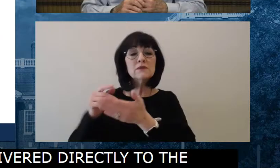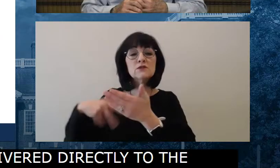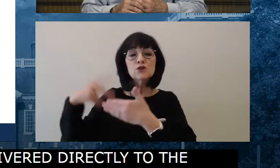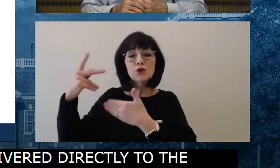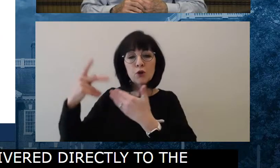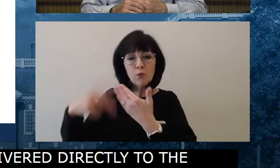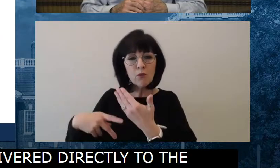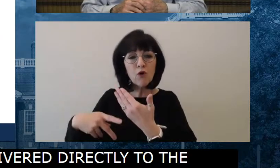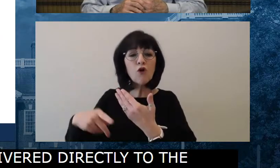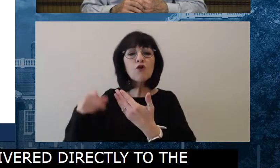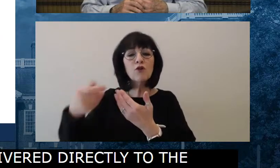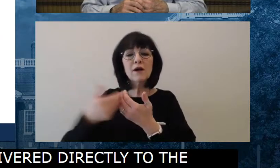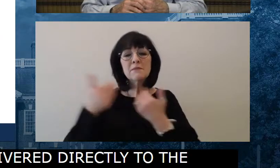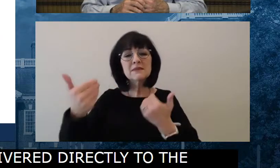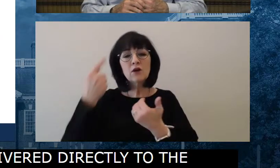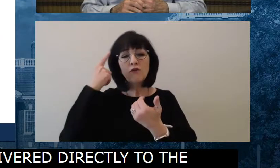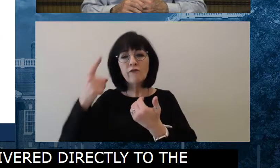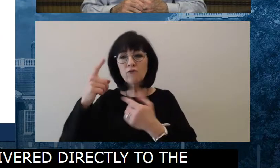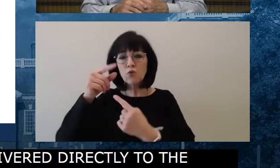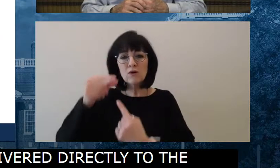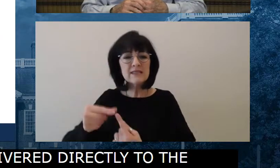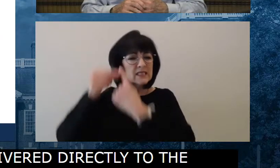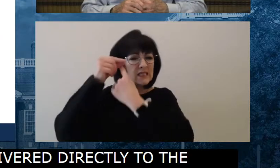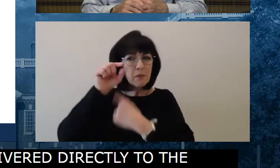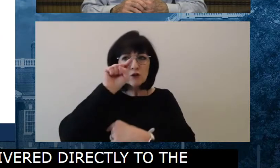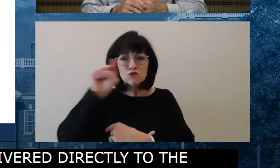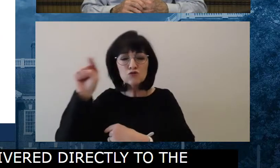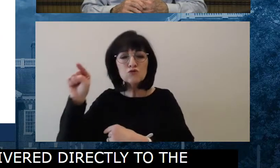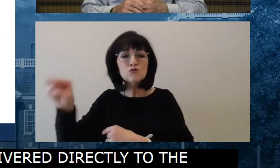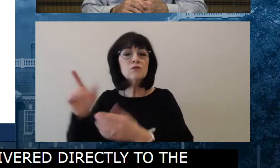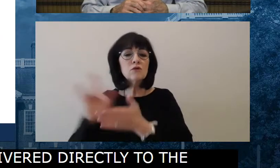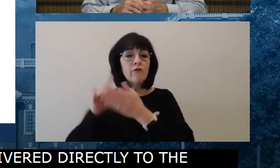have been farmed out to our pharmacies